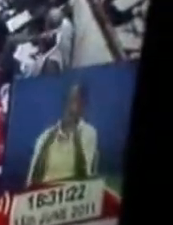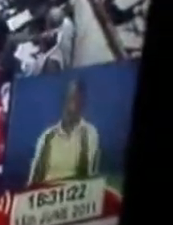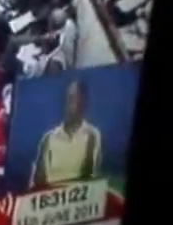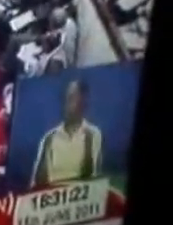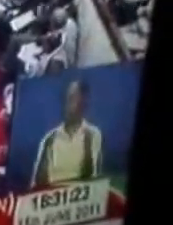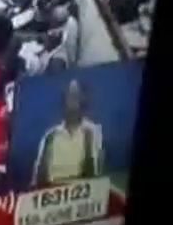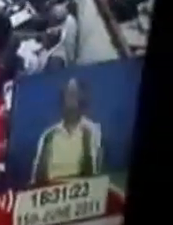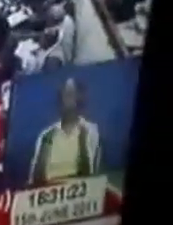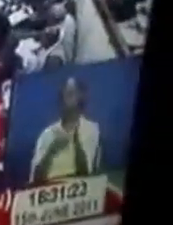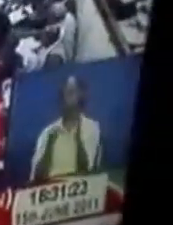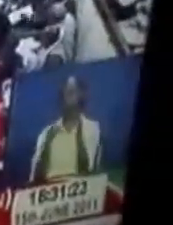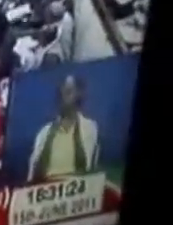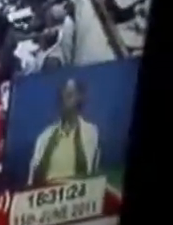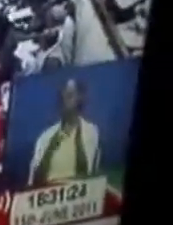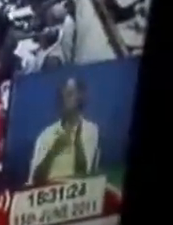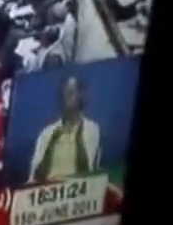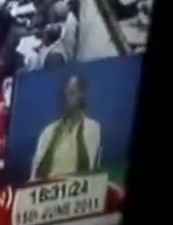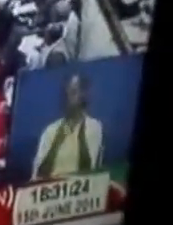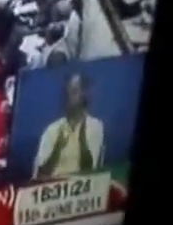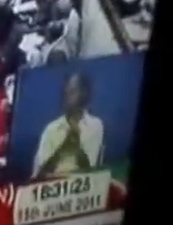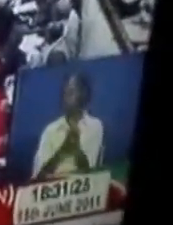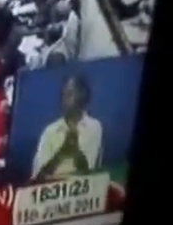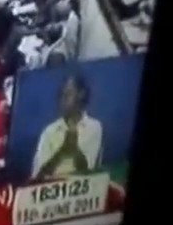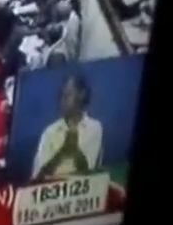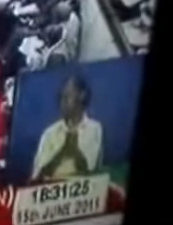Point of order, Mr. Speaker. Point of order, Mr. Speaker.